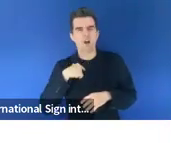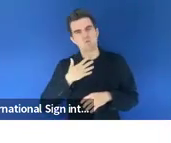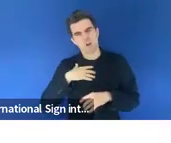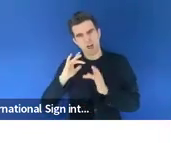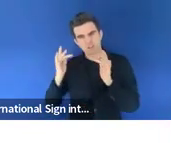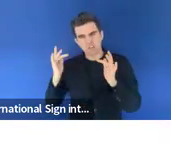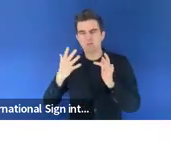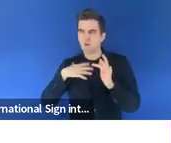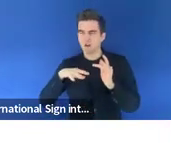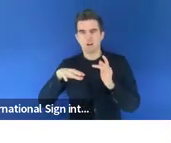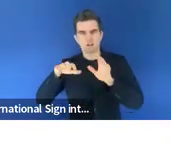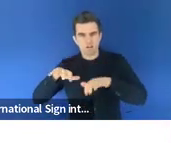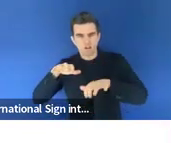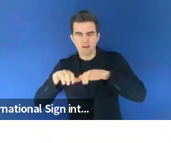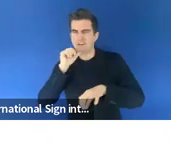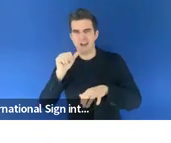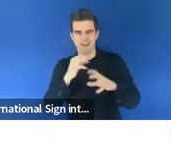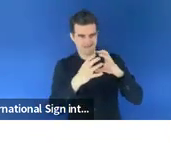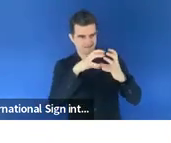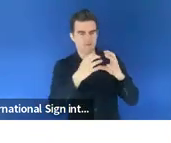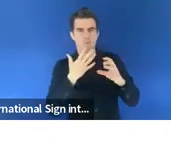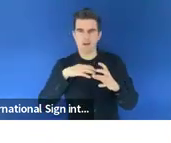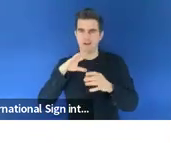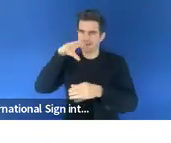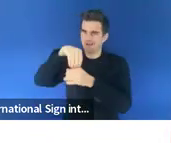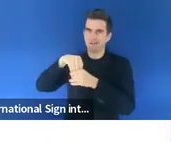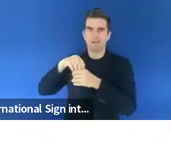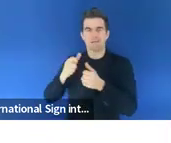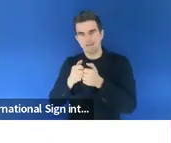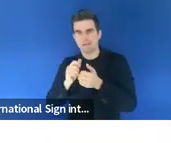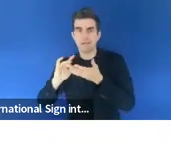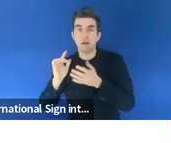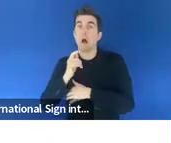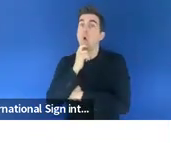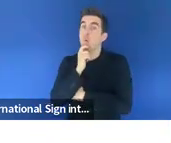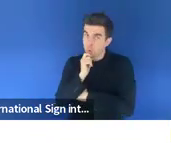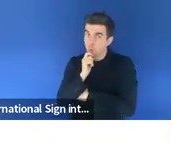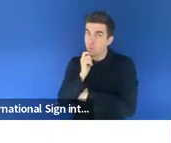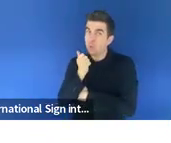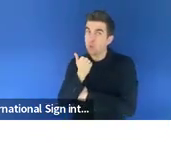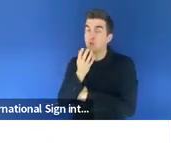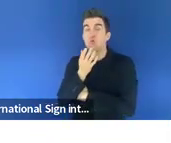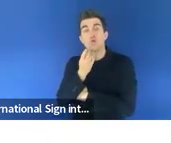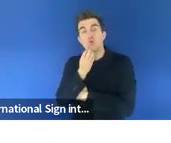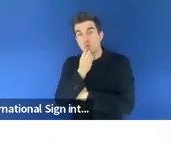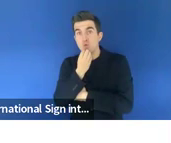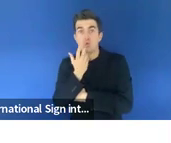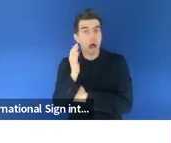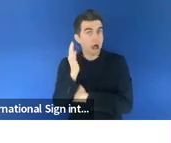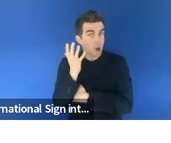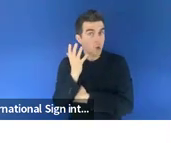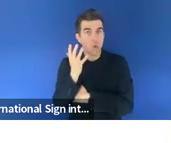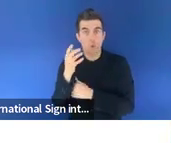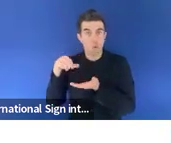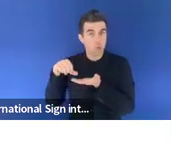the signal from the market. They're explicitly telling you, I will pay you to do this. I won't pay you to do what you're doing now,